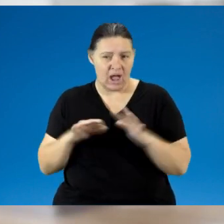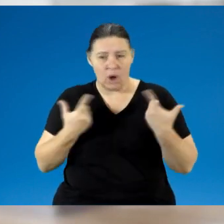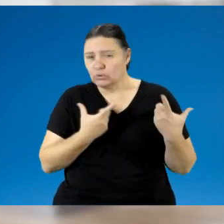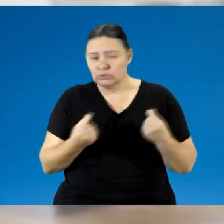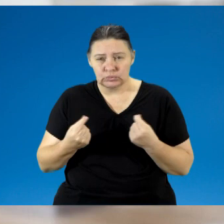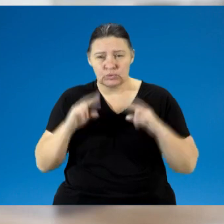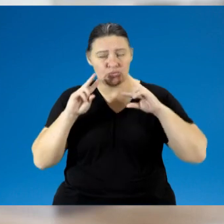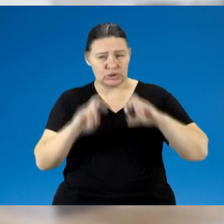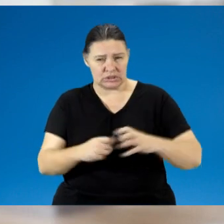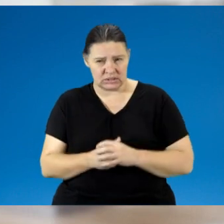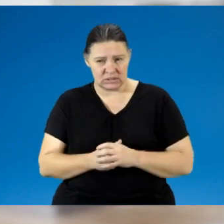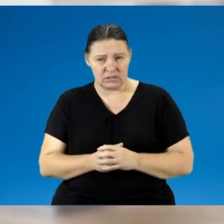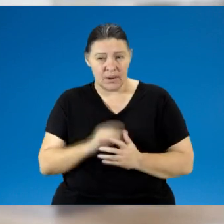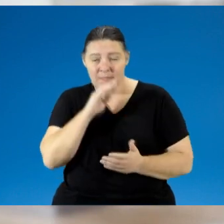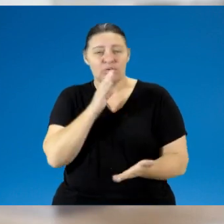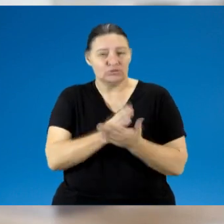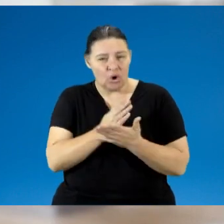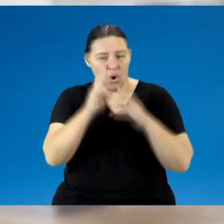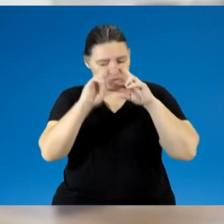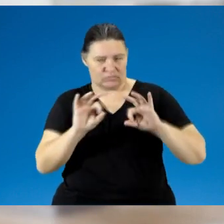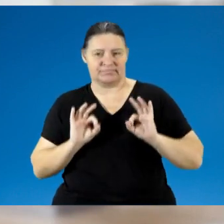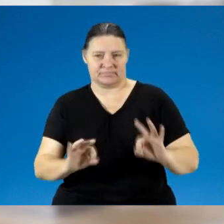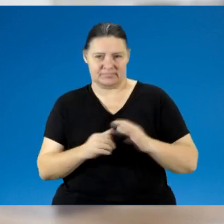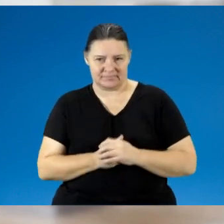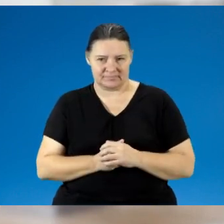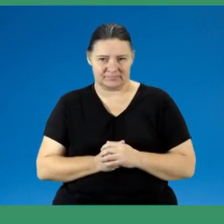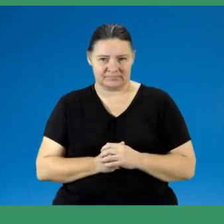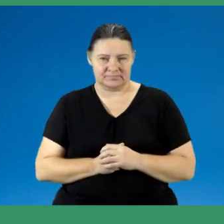don't research? We need to make sure that we research.